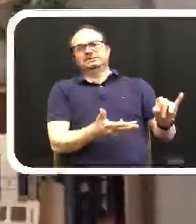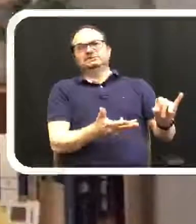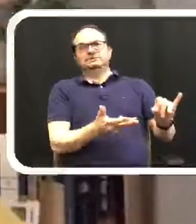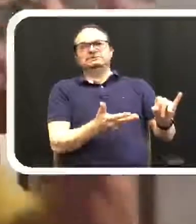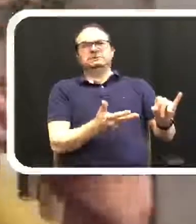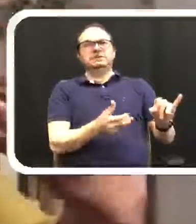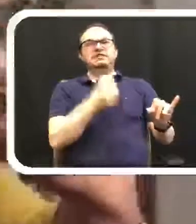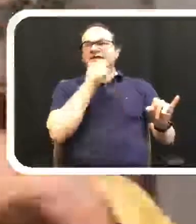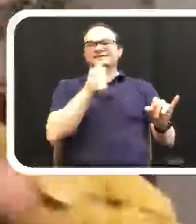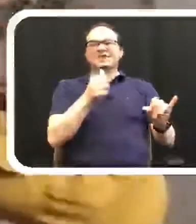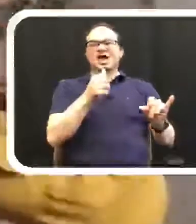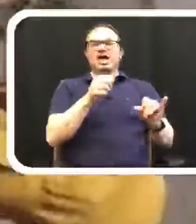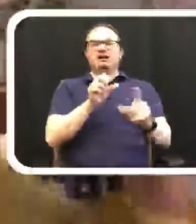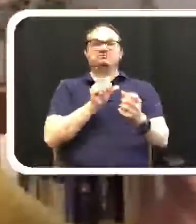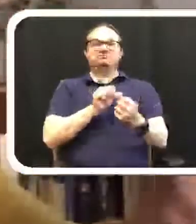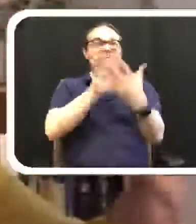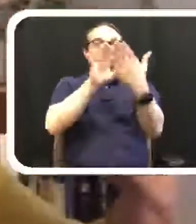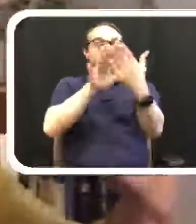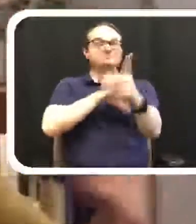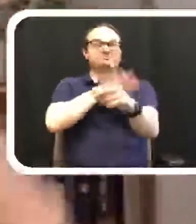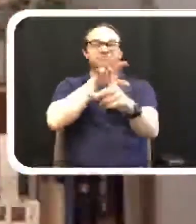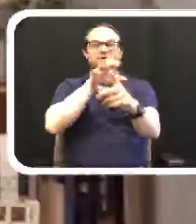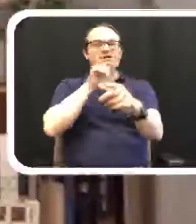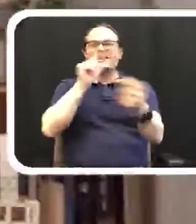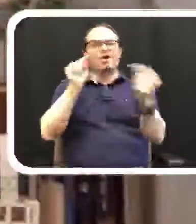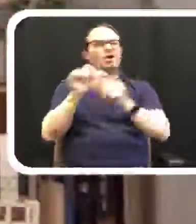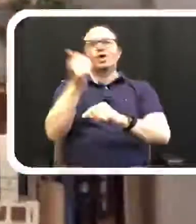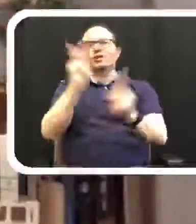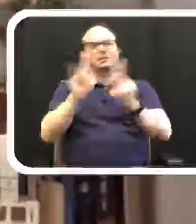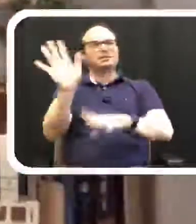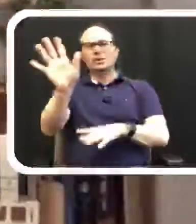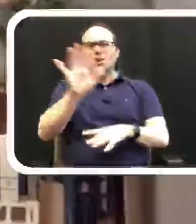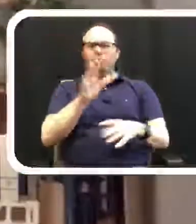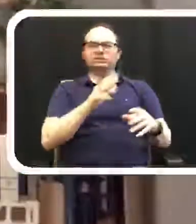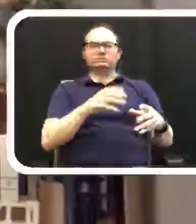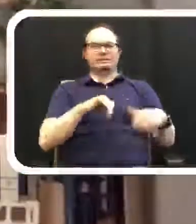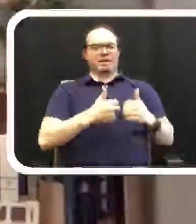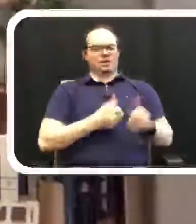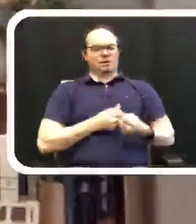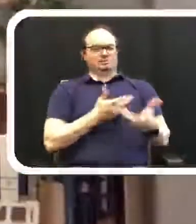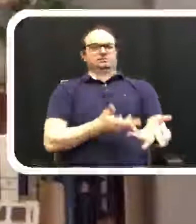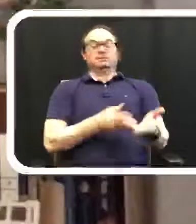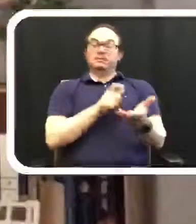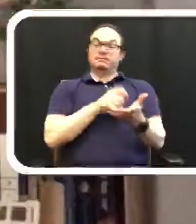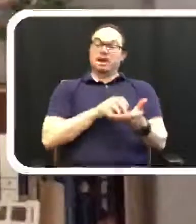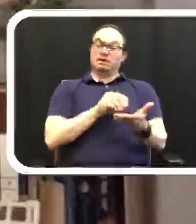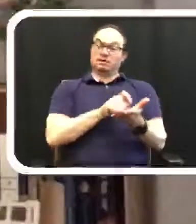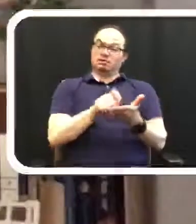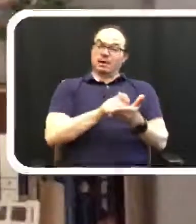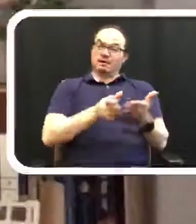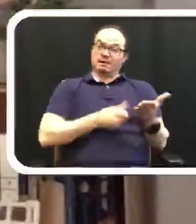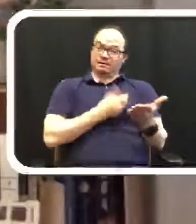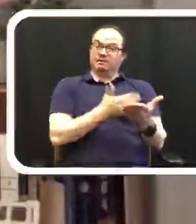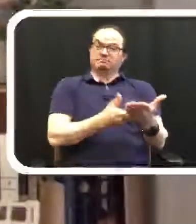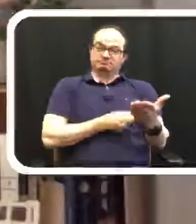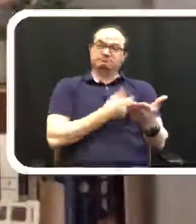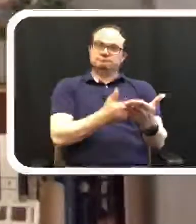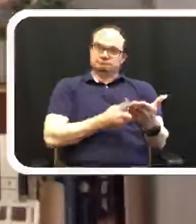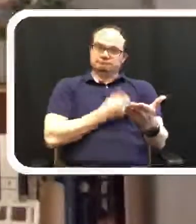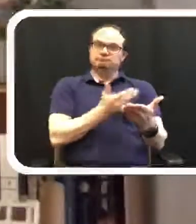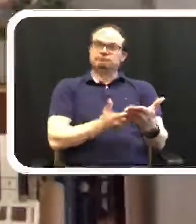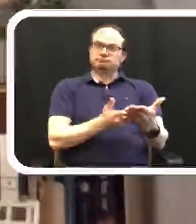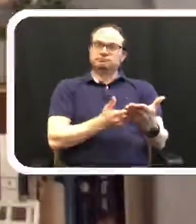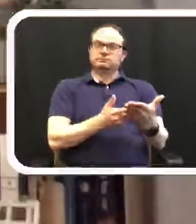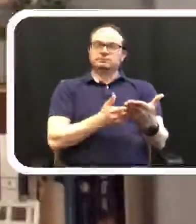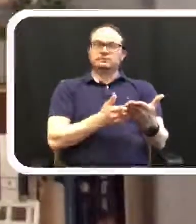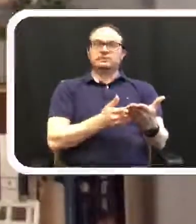not outward, right? That's not going to harm anyone else, but by writing about it and sort of keeping track, it